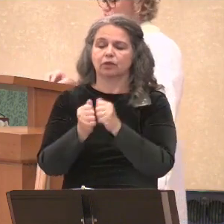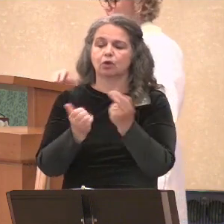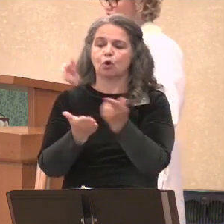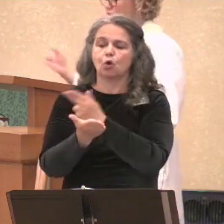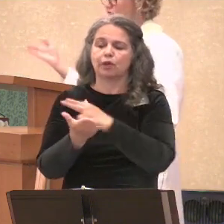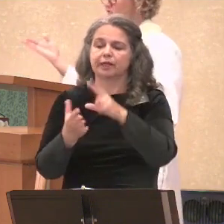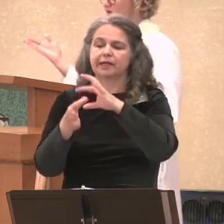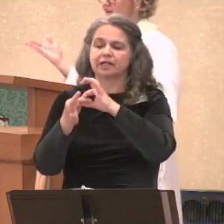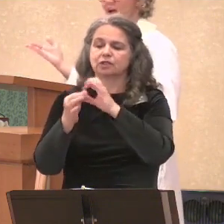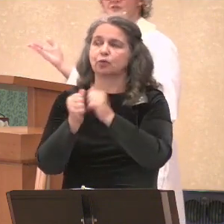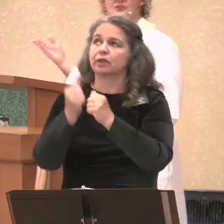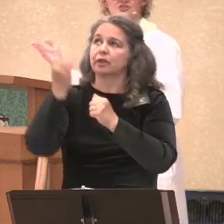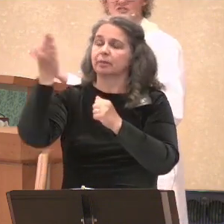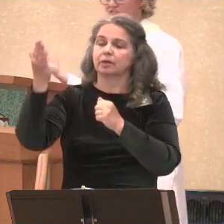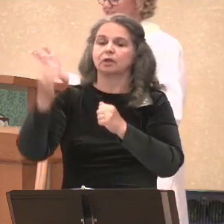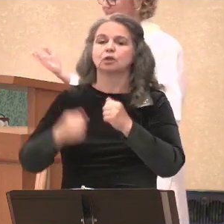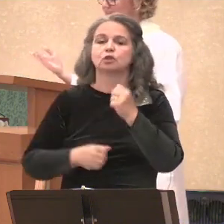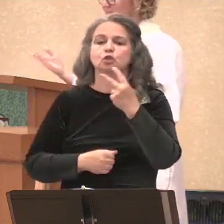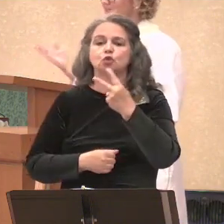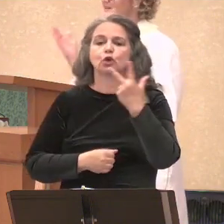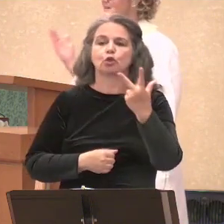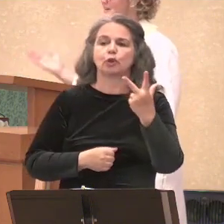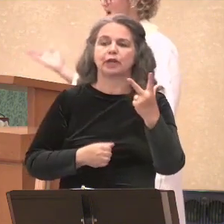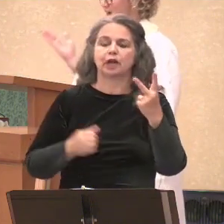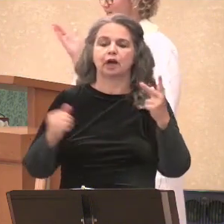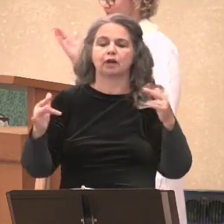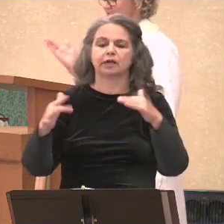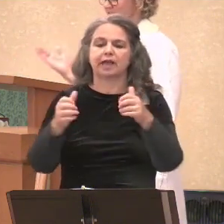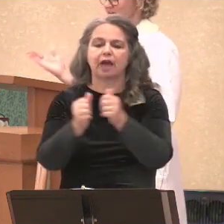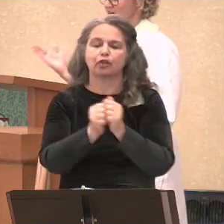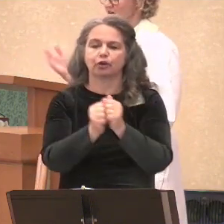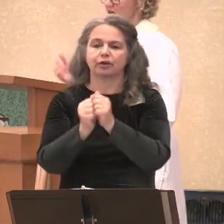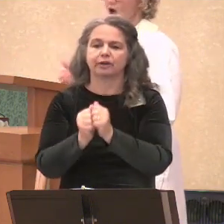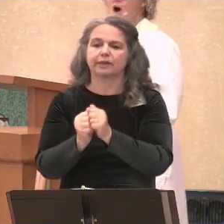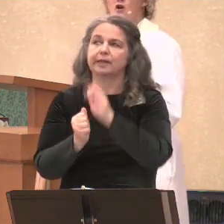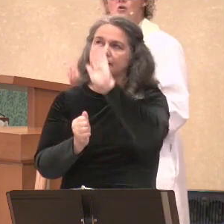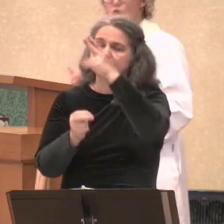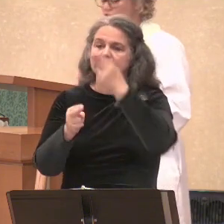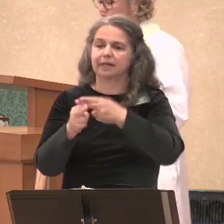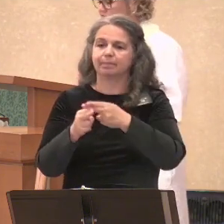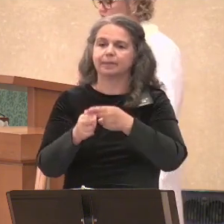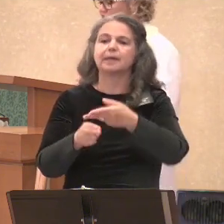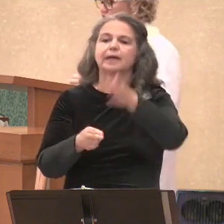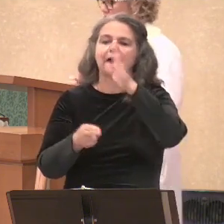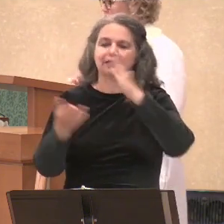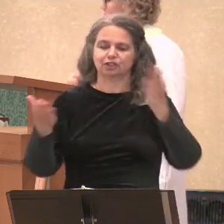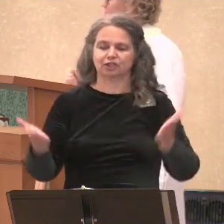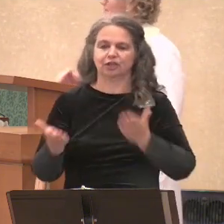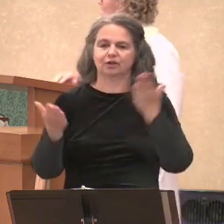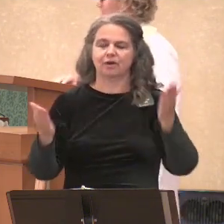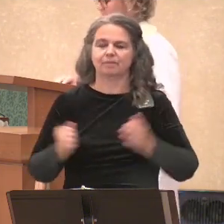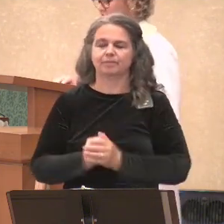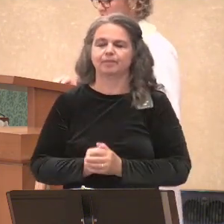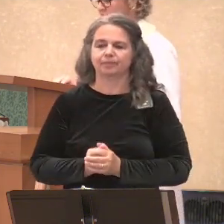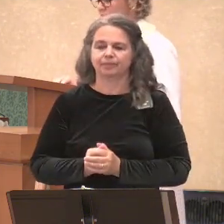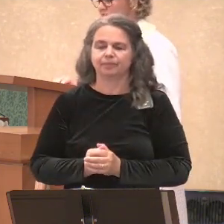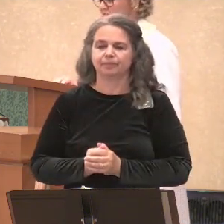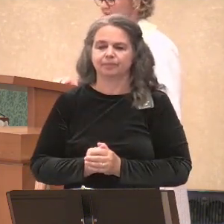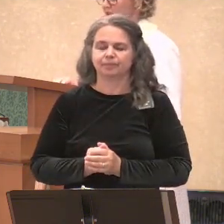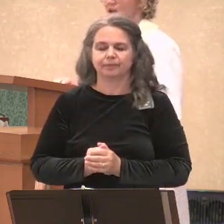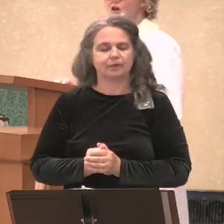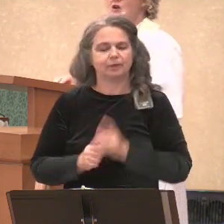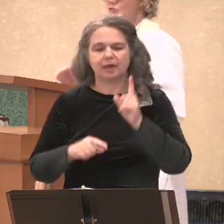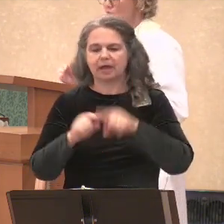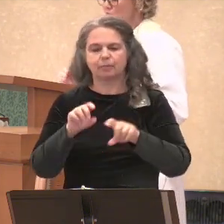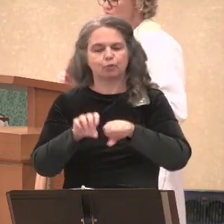Because where two or three are gathered in Jesus' name, God is there, A cord of three strands is not easily